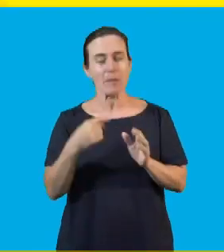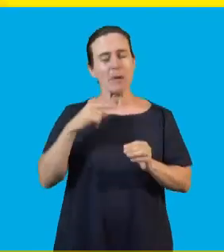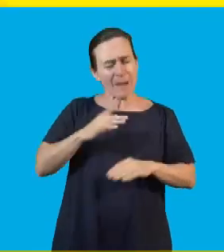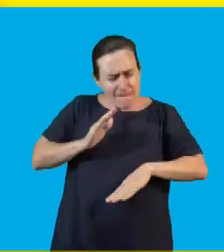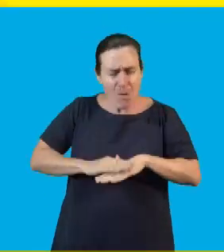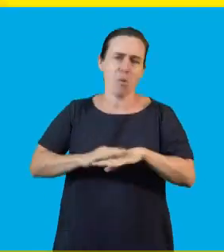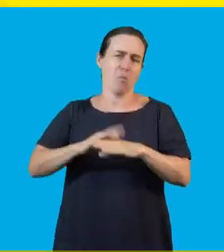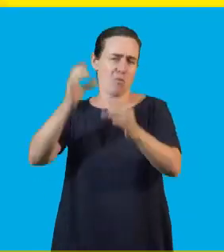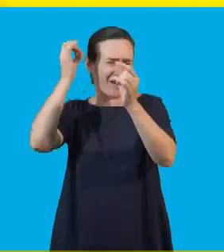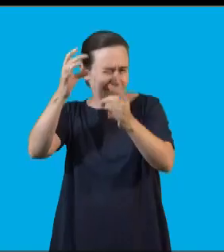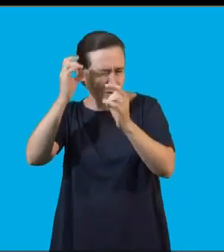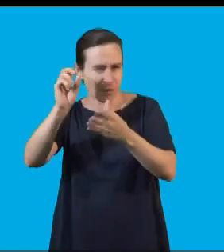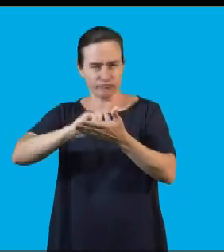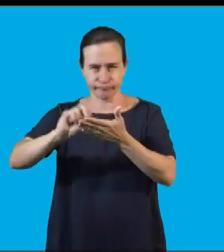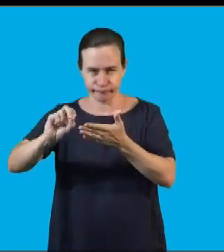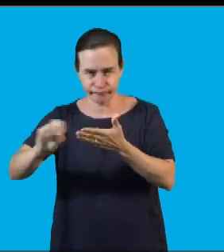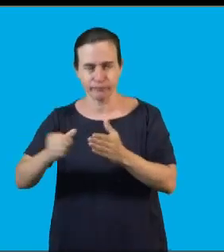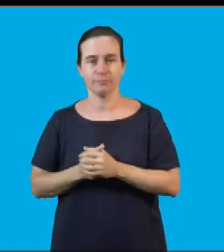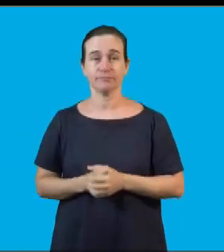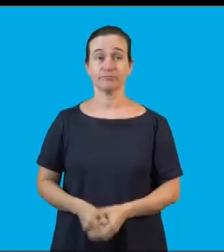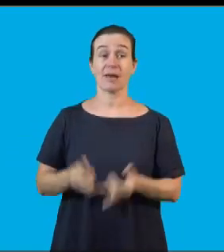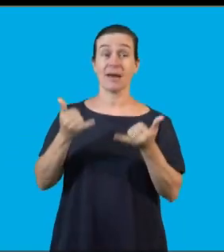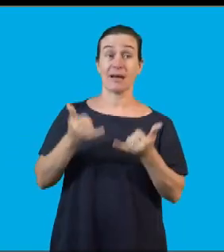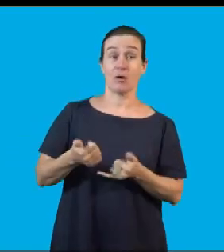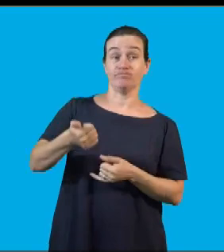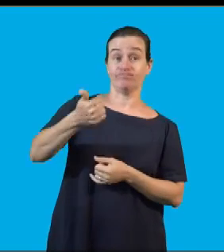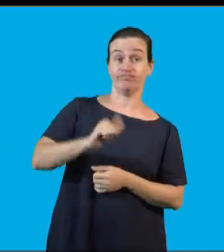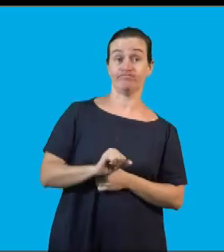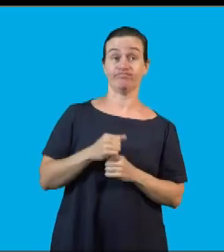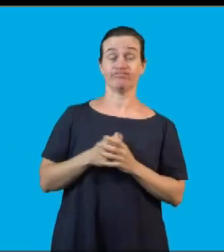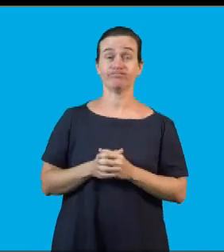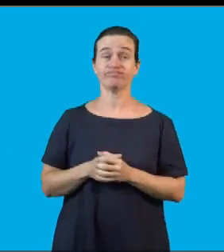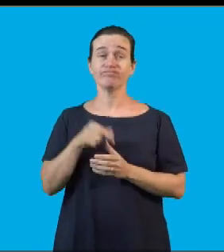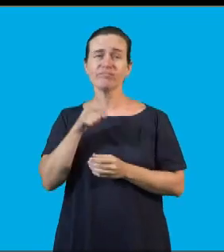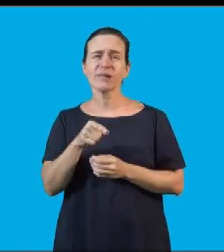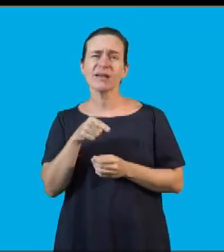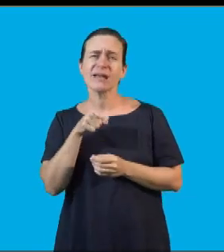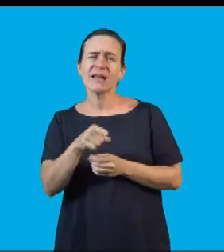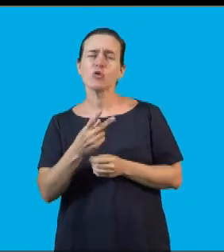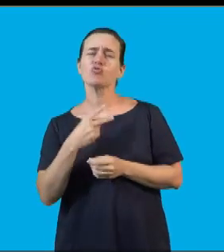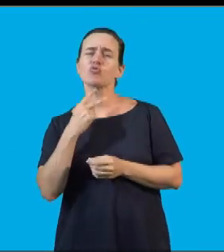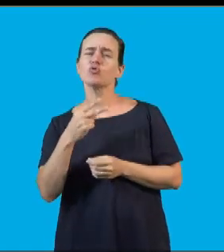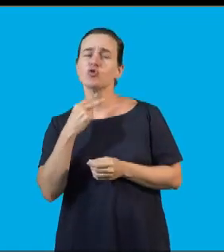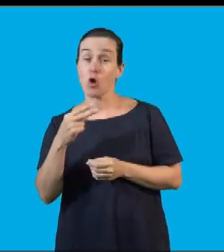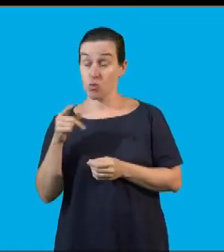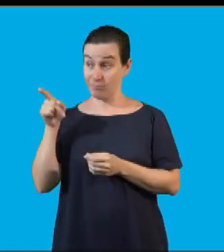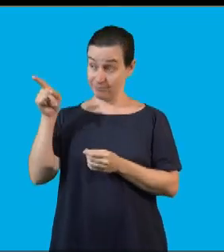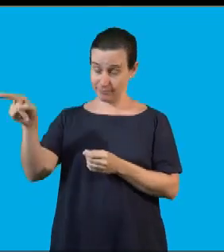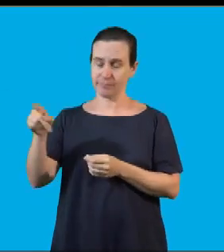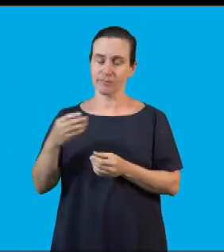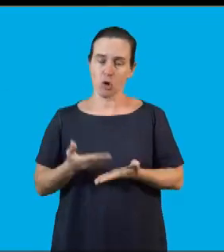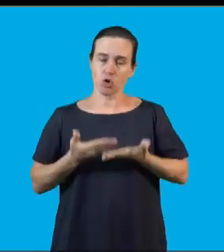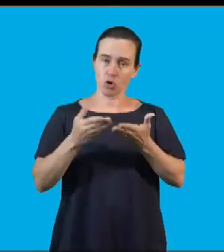be credited. Now, comment on the suitability. The tone, which is persuasive or assertive, highlights